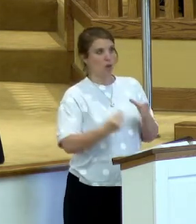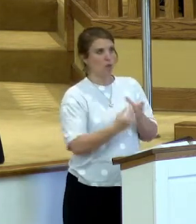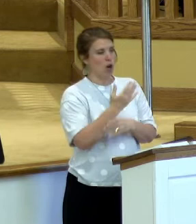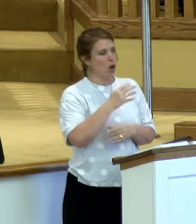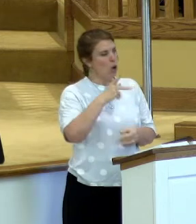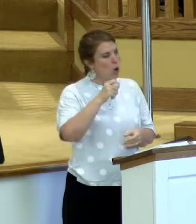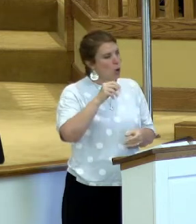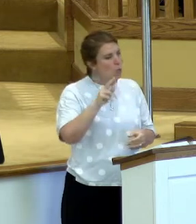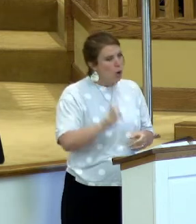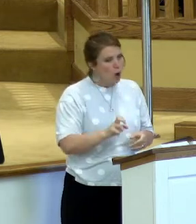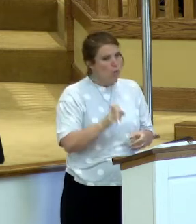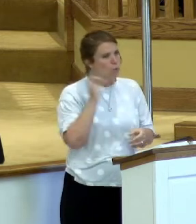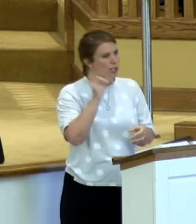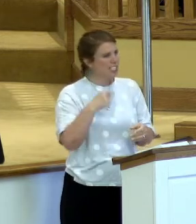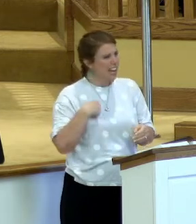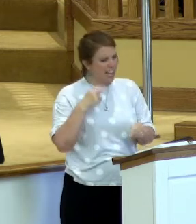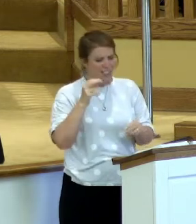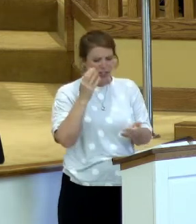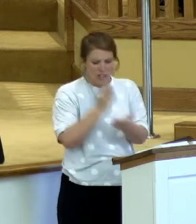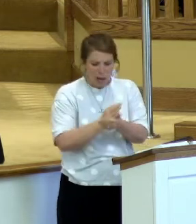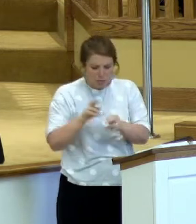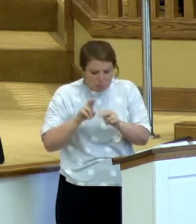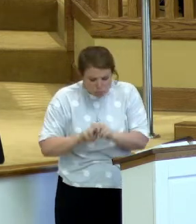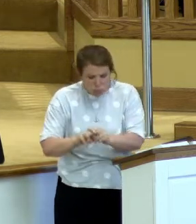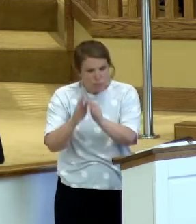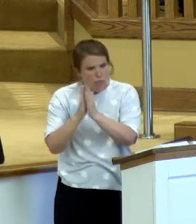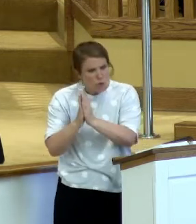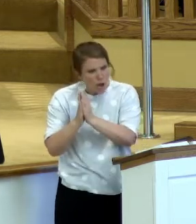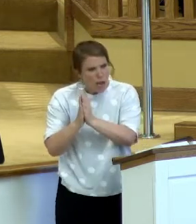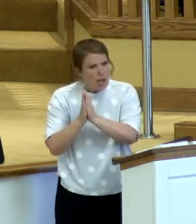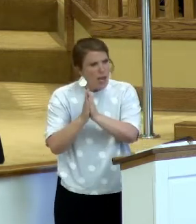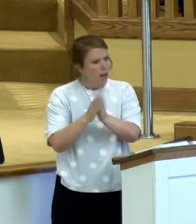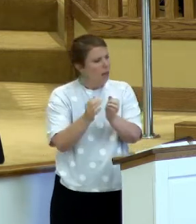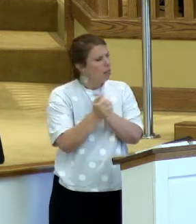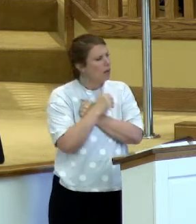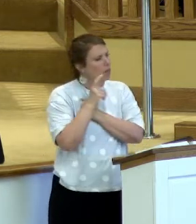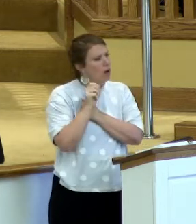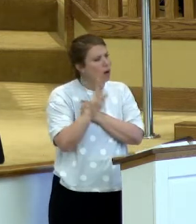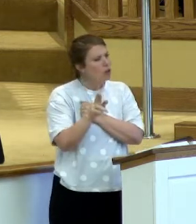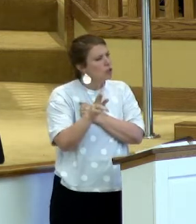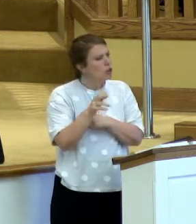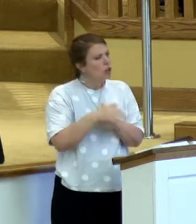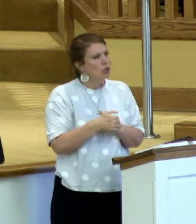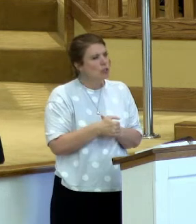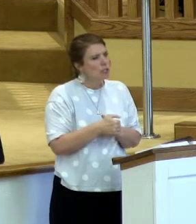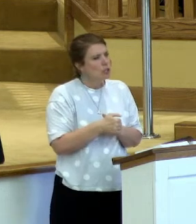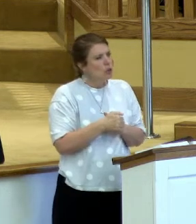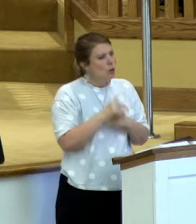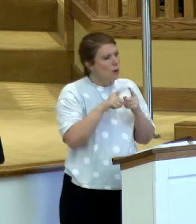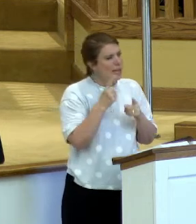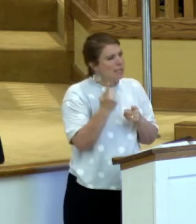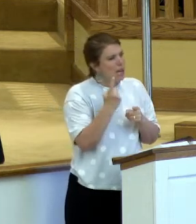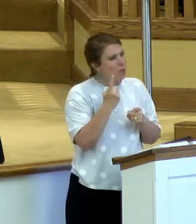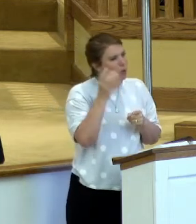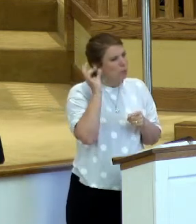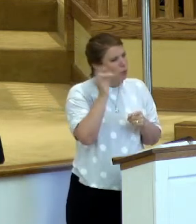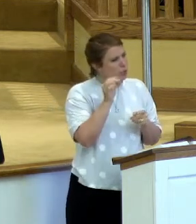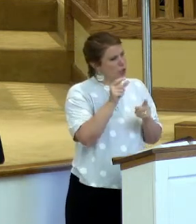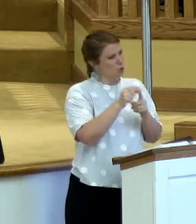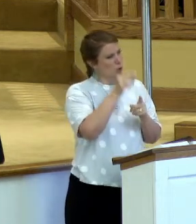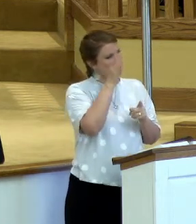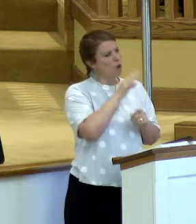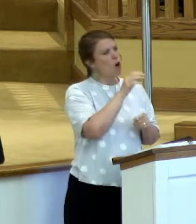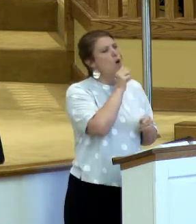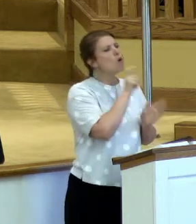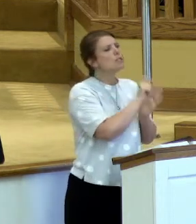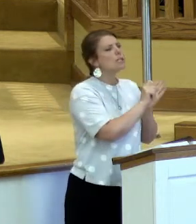preached, I stopped at the altar before I came up to help. But I love to be at the altar when someone preaches the Word of God. And there's just something about it. It's an